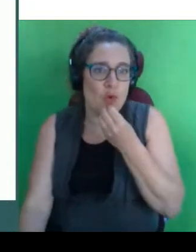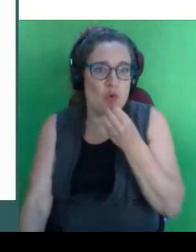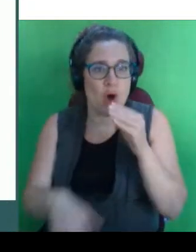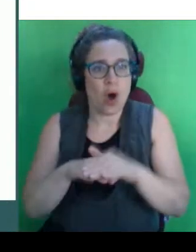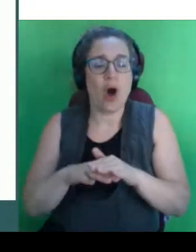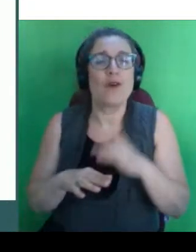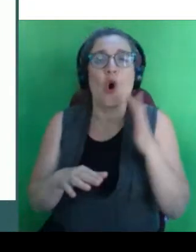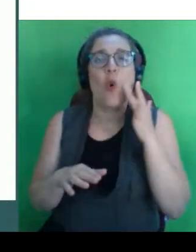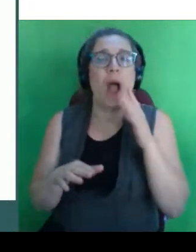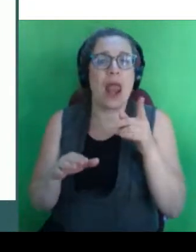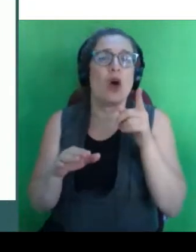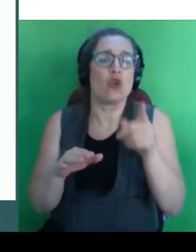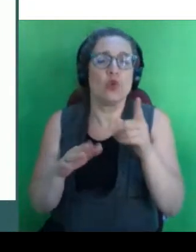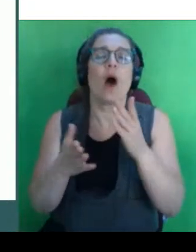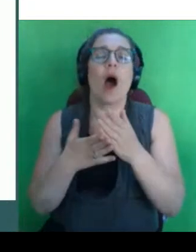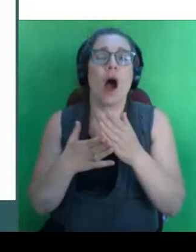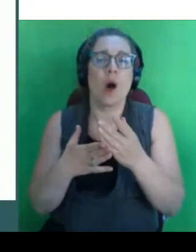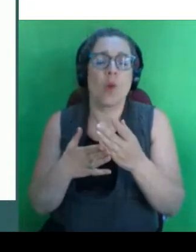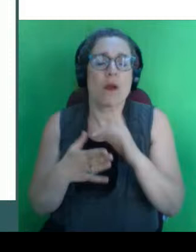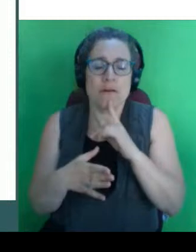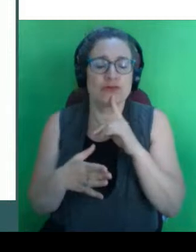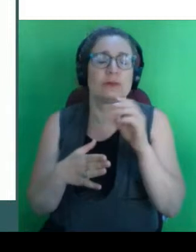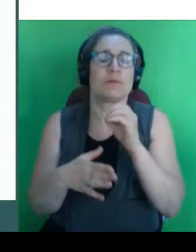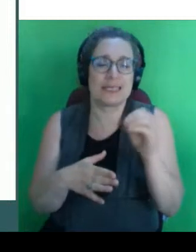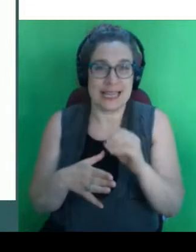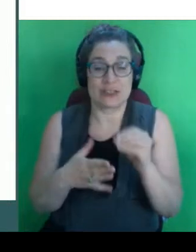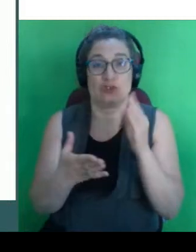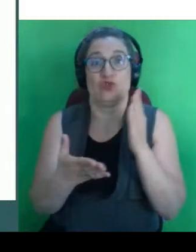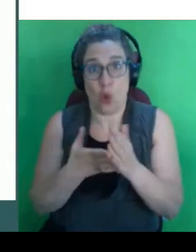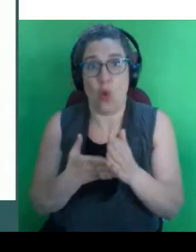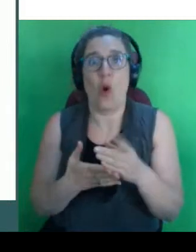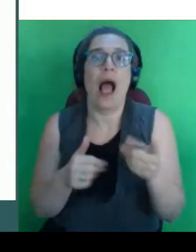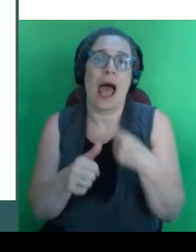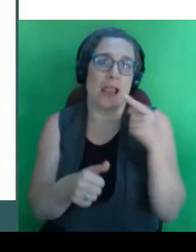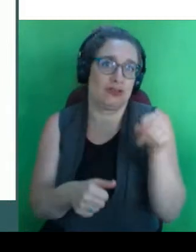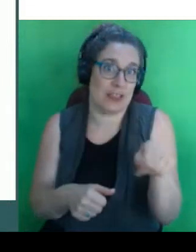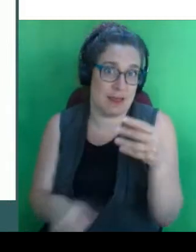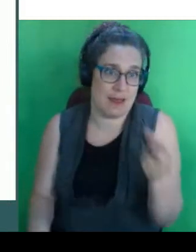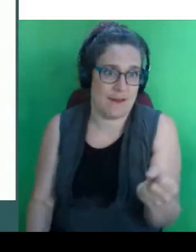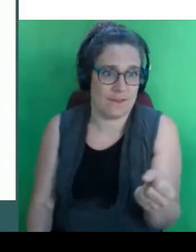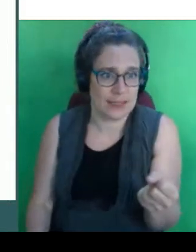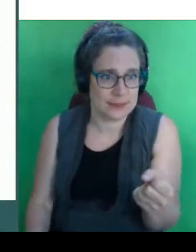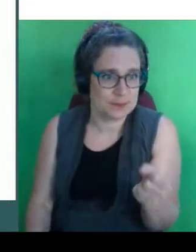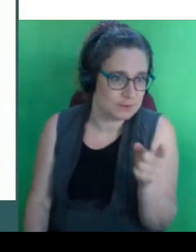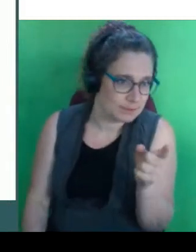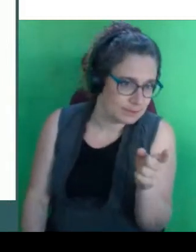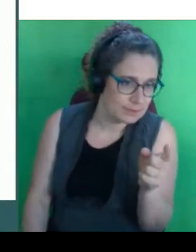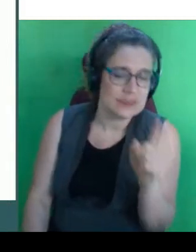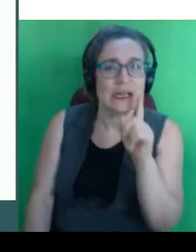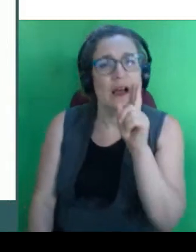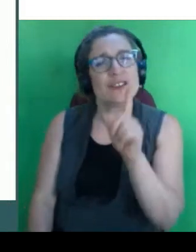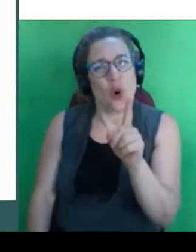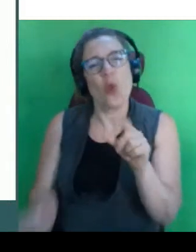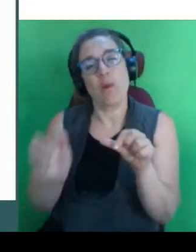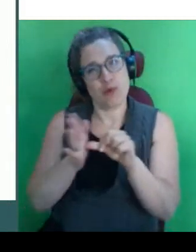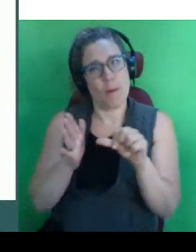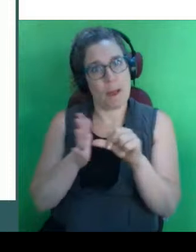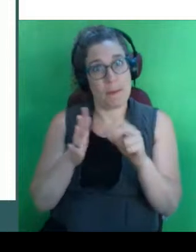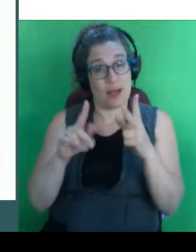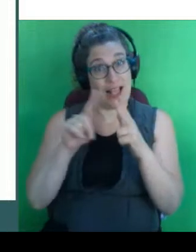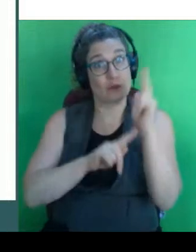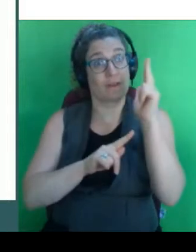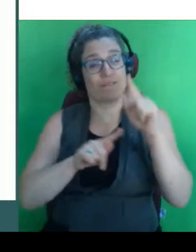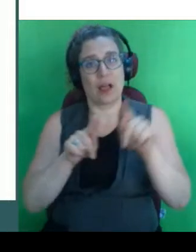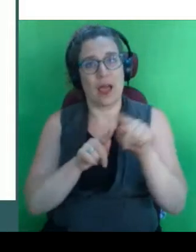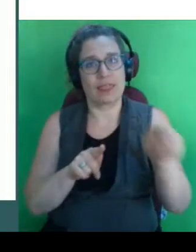being 100% certain allergy is present. Now, the problem with using that as a cutoff is that you then miss